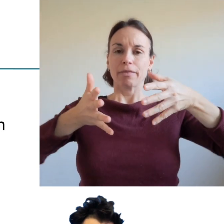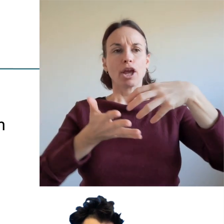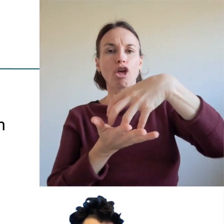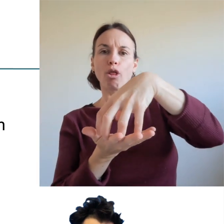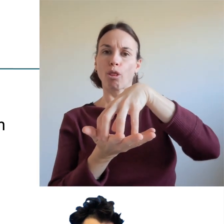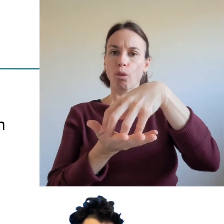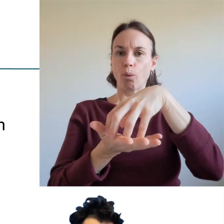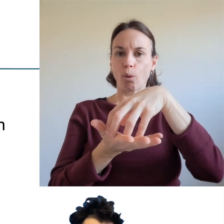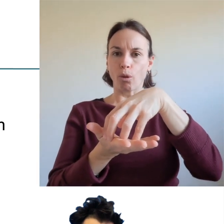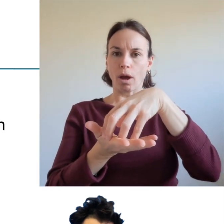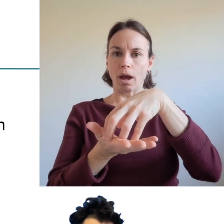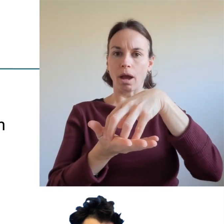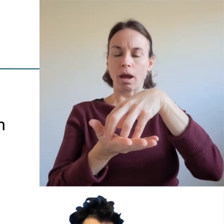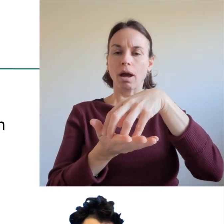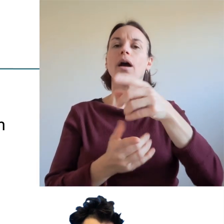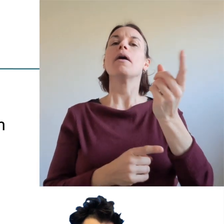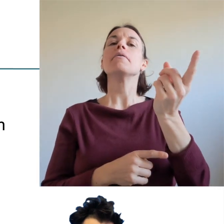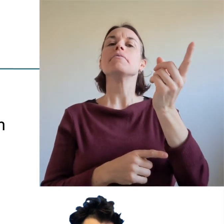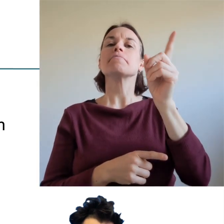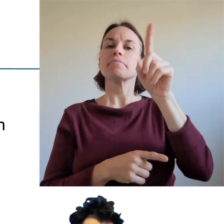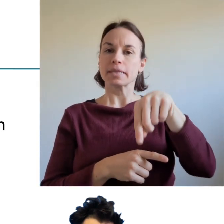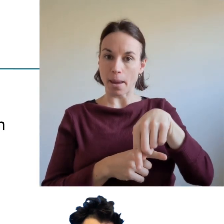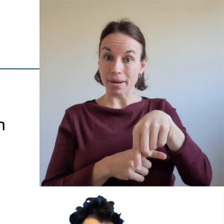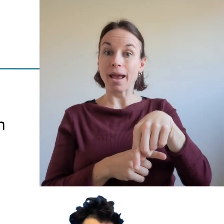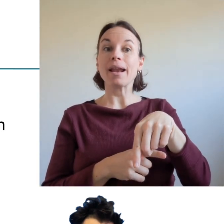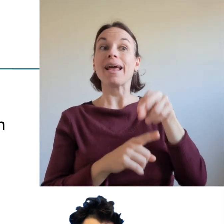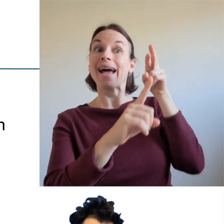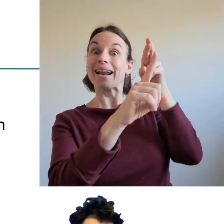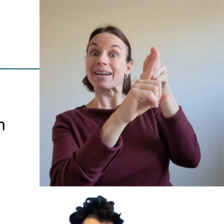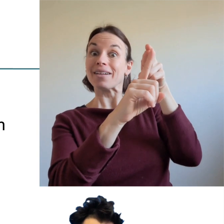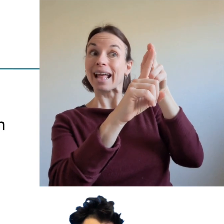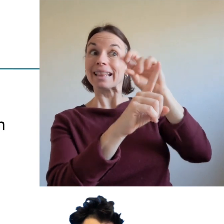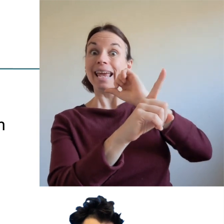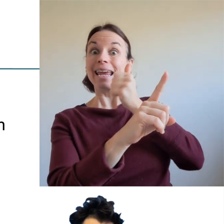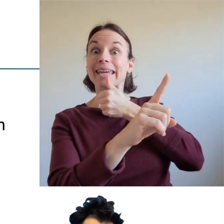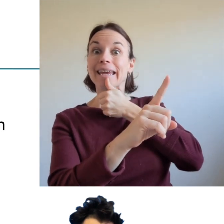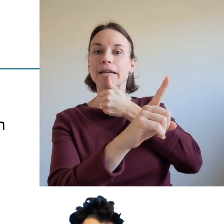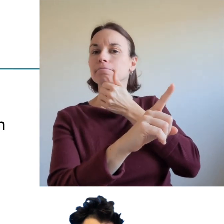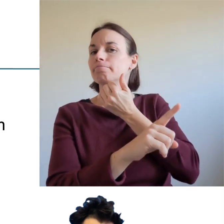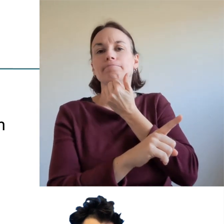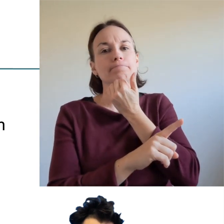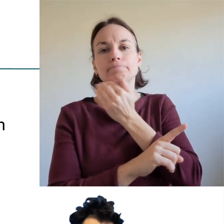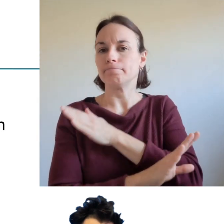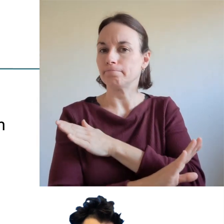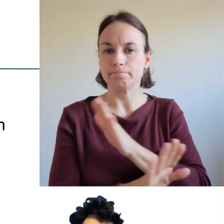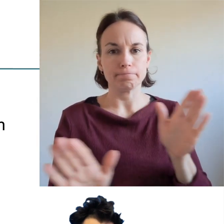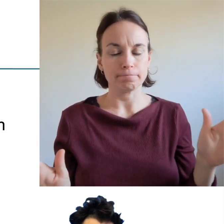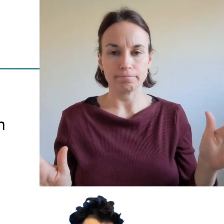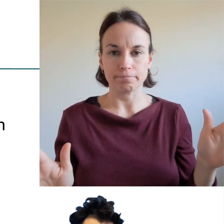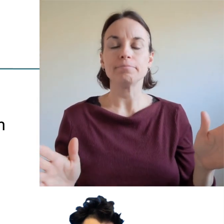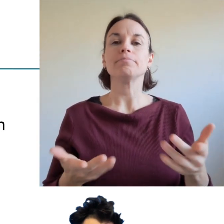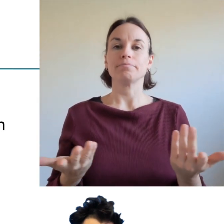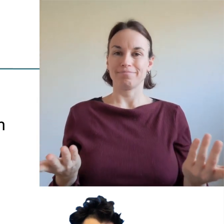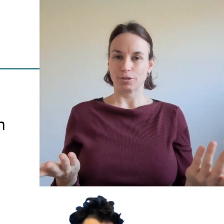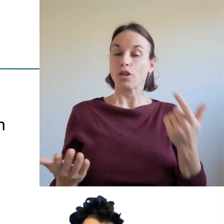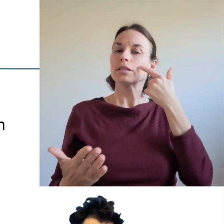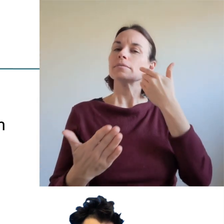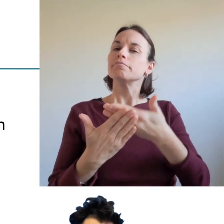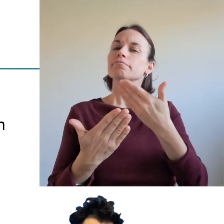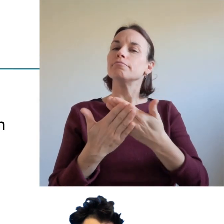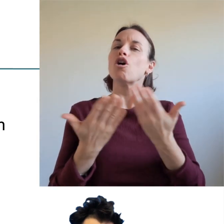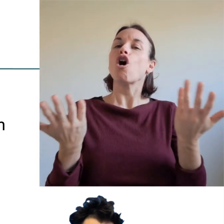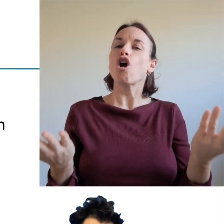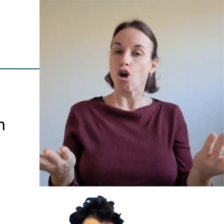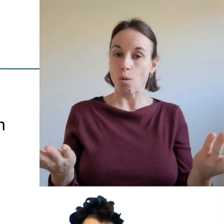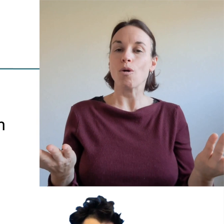the speaker, and not only that the speaker is unable to identify the referent. And this is